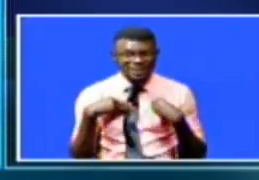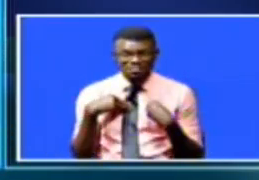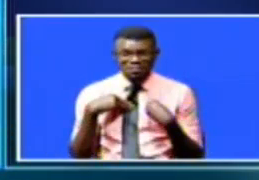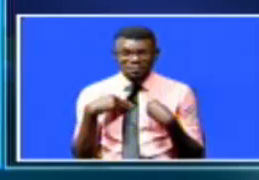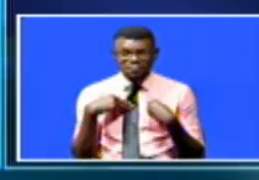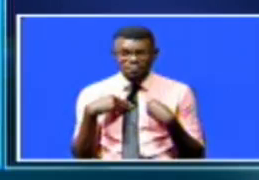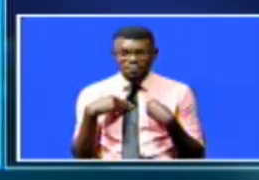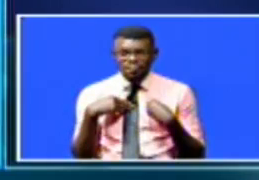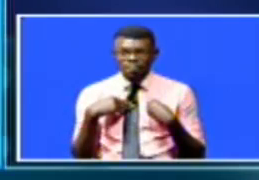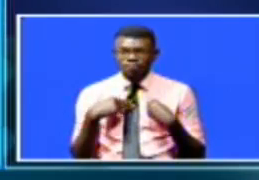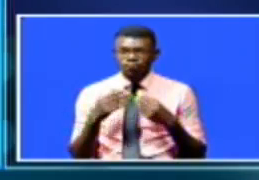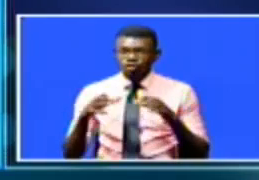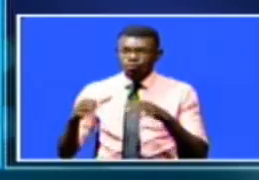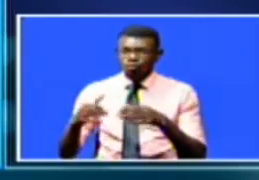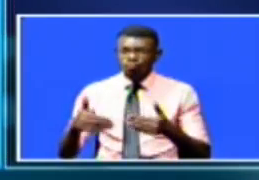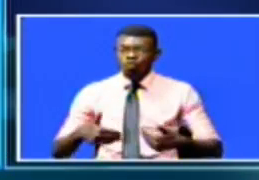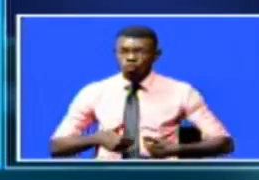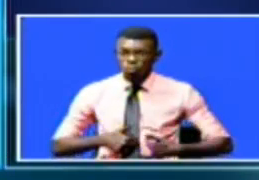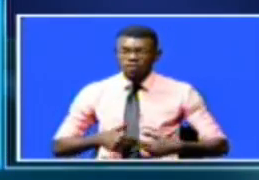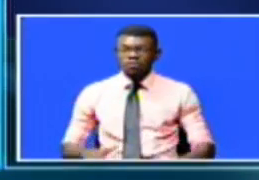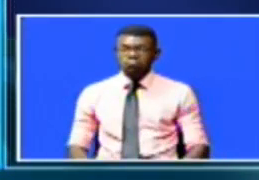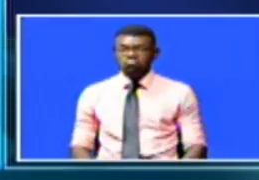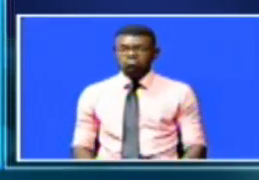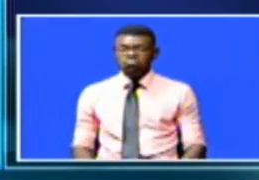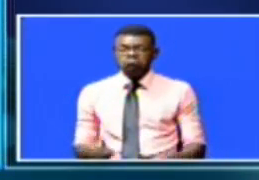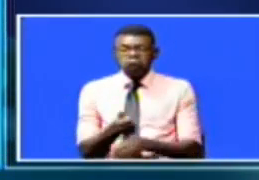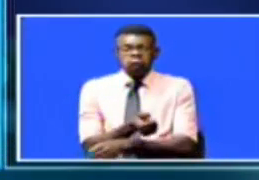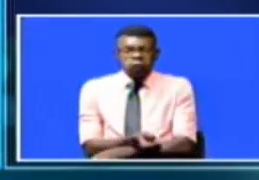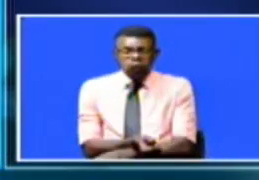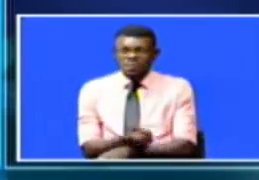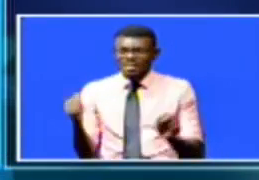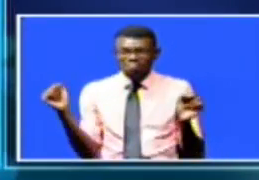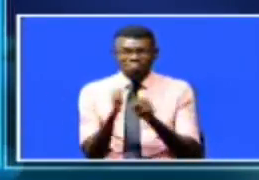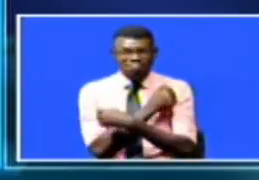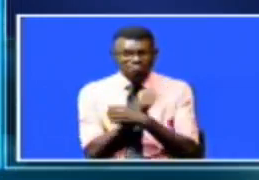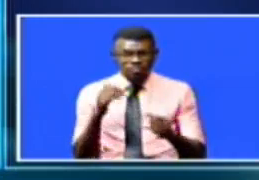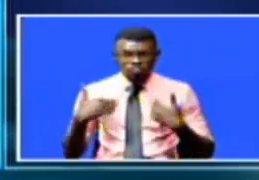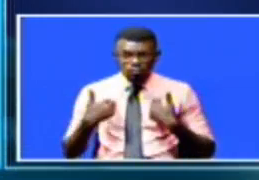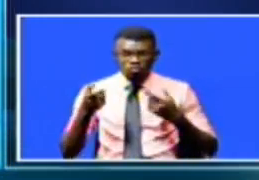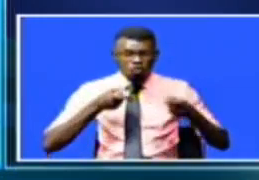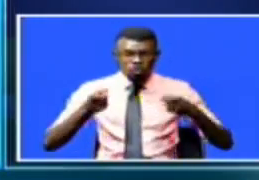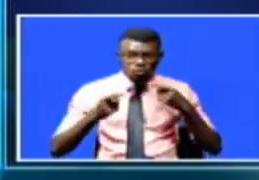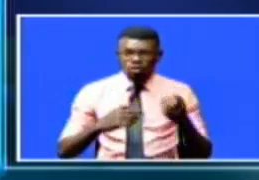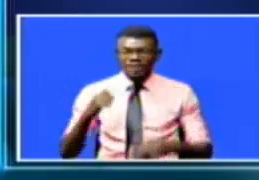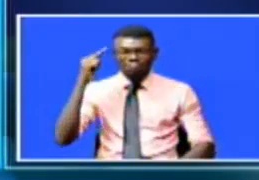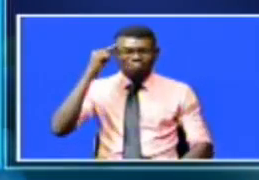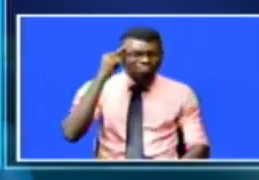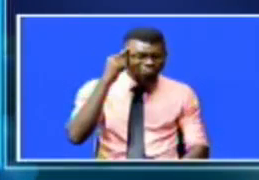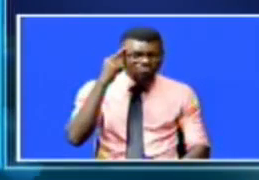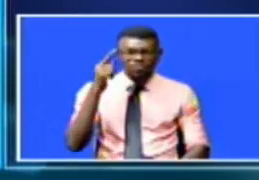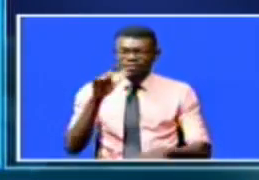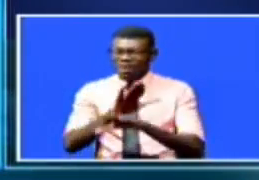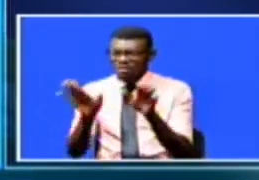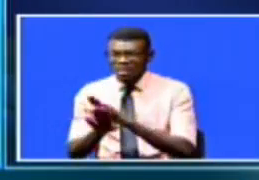know, the younger generation will never sit aside, you know, for them to be told, you know, much left or much right. So